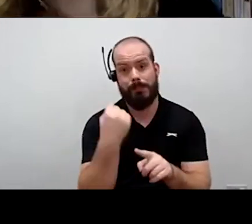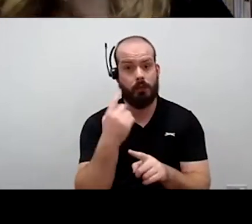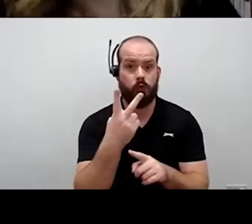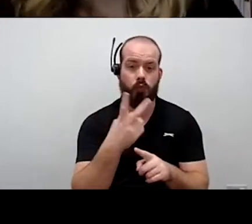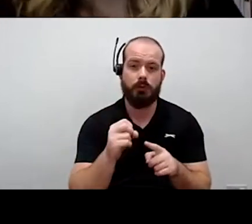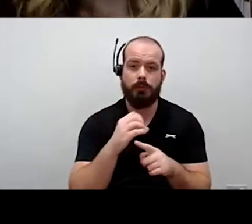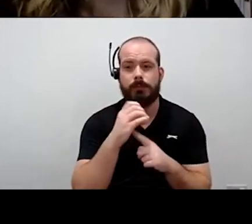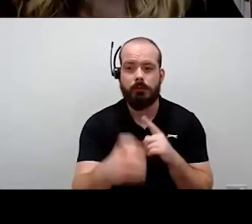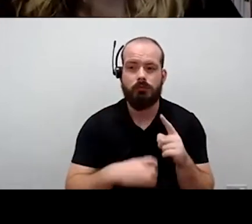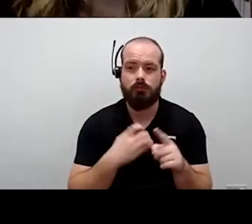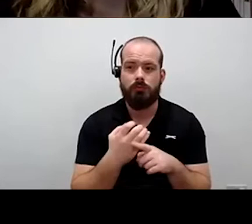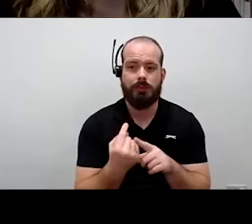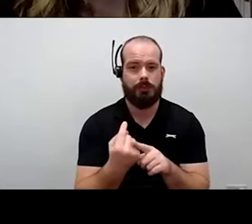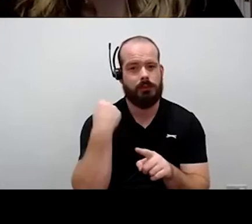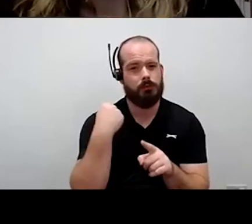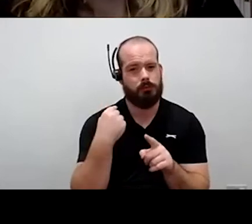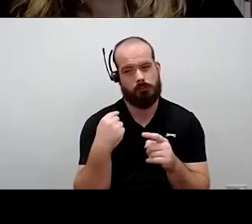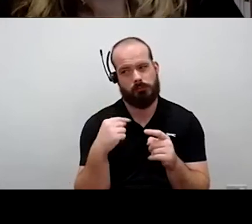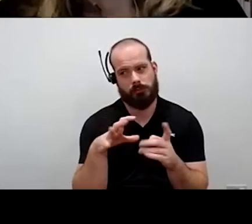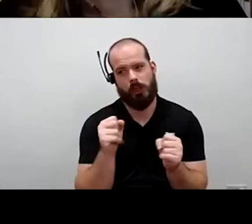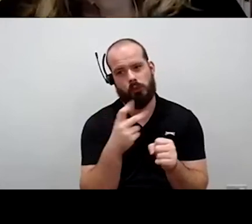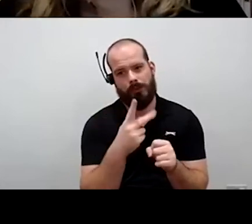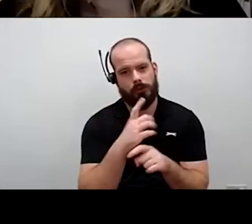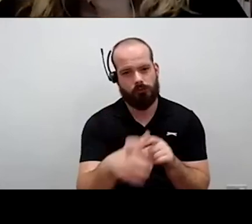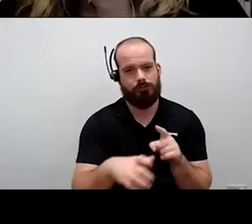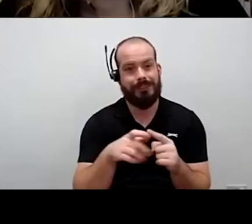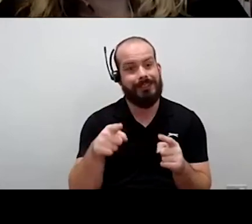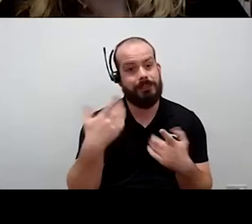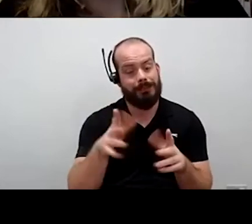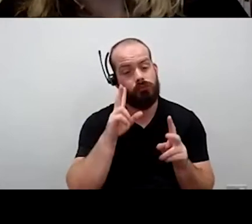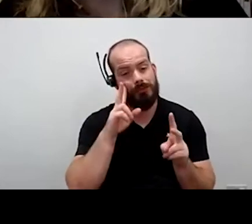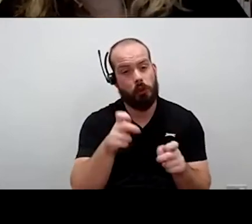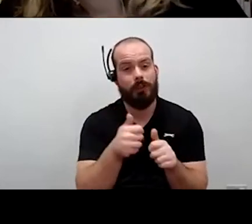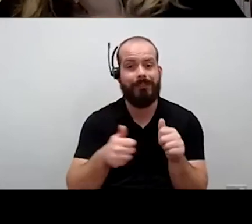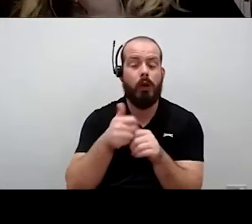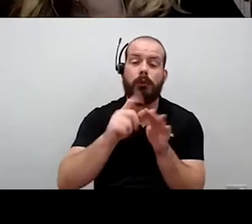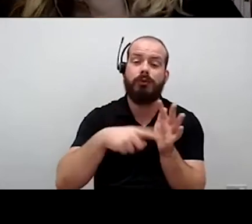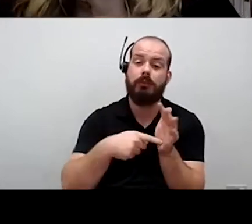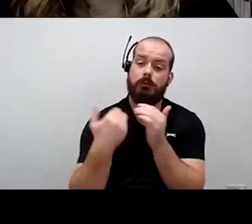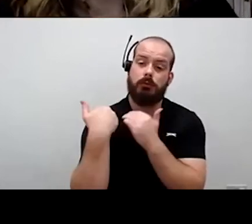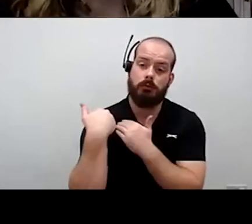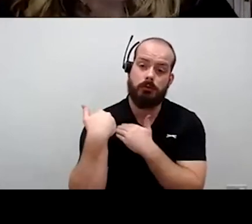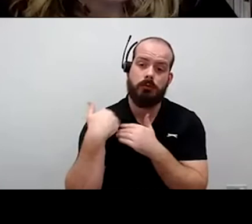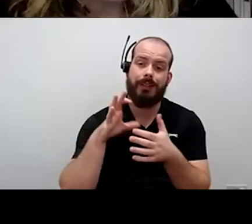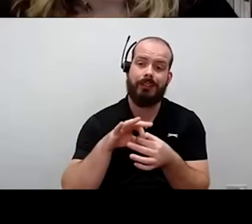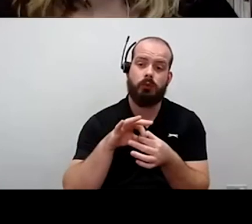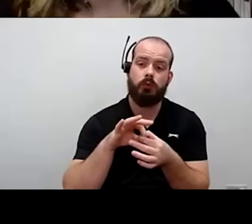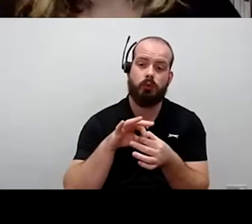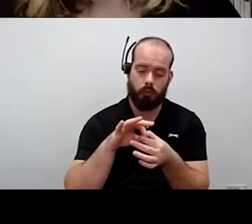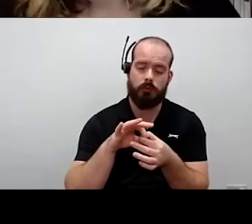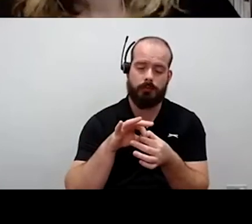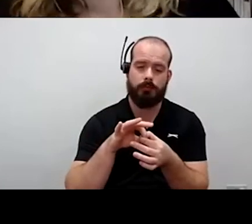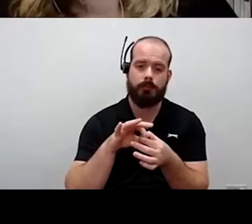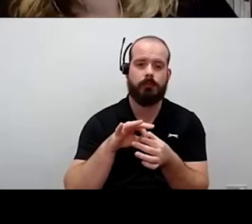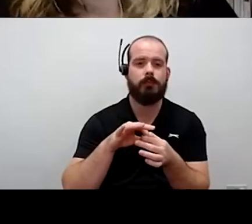the beginning of the 21st century, he was a research fellow and project coordinator at the Institute for Future Studies and Technology